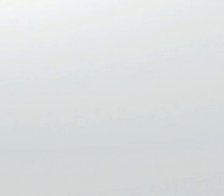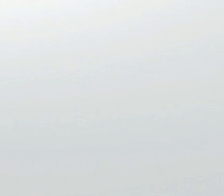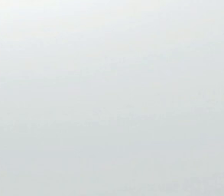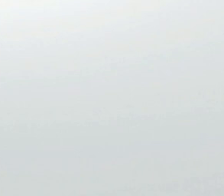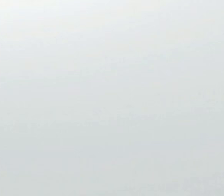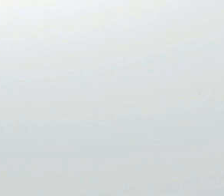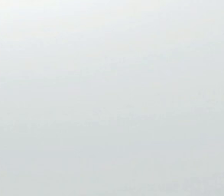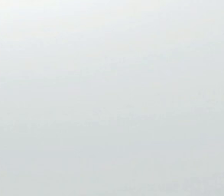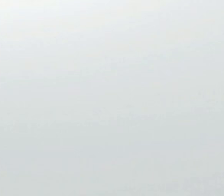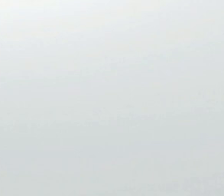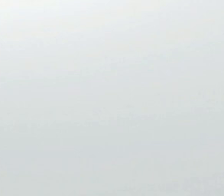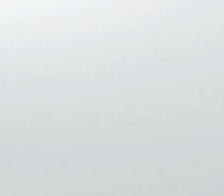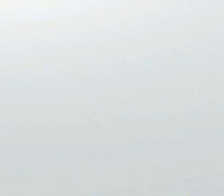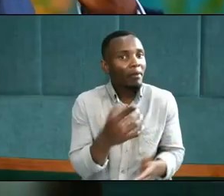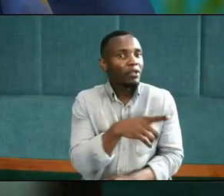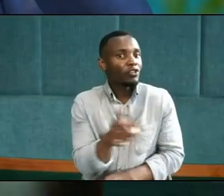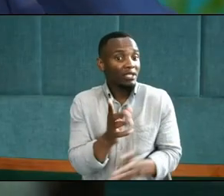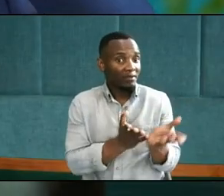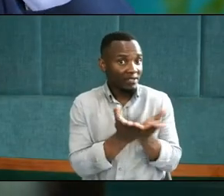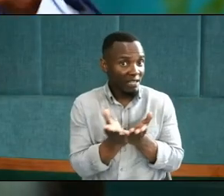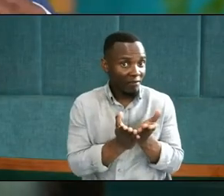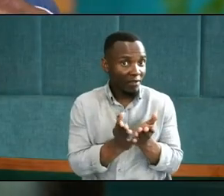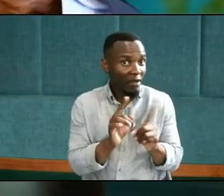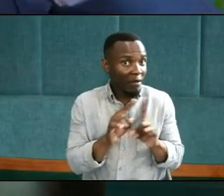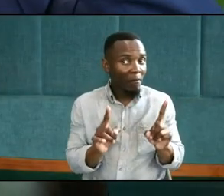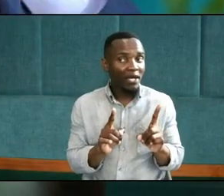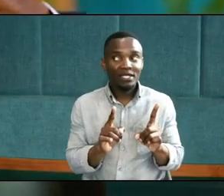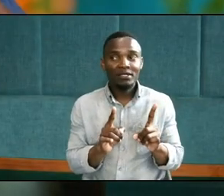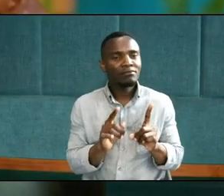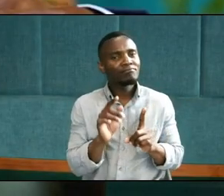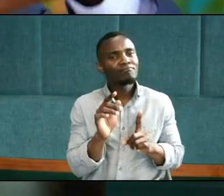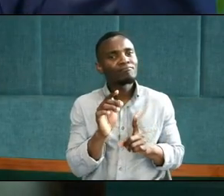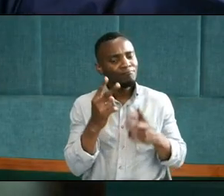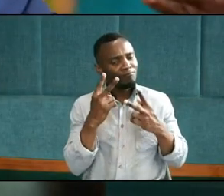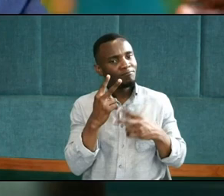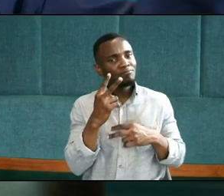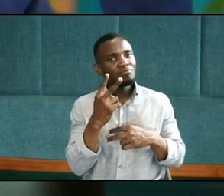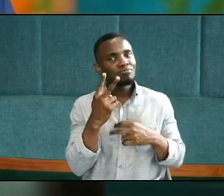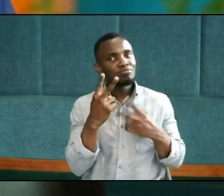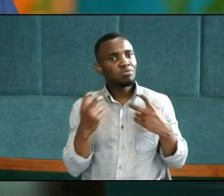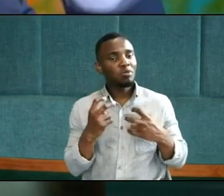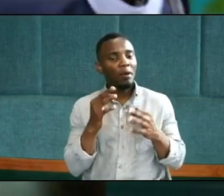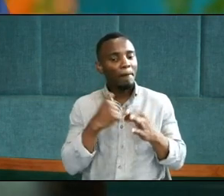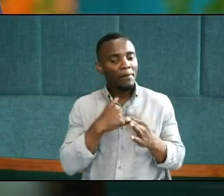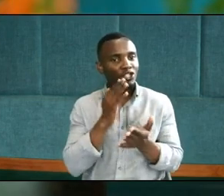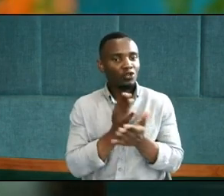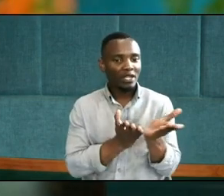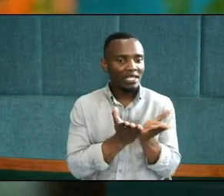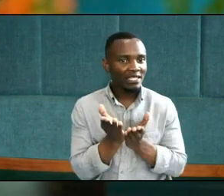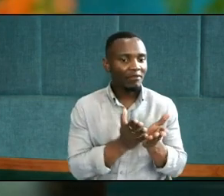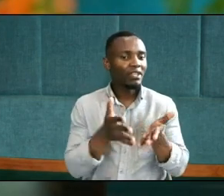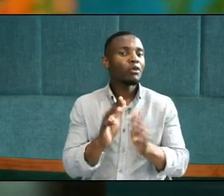me tell you, friends, you can be serving, but you must ask yourself, am I serving in a manner that God would